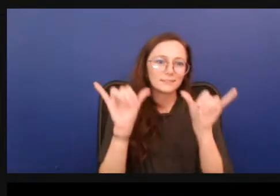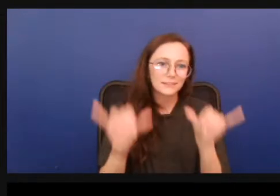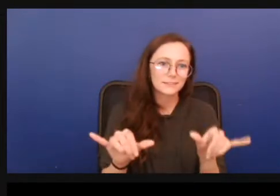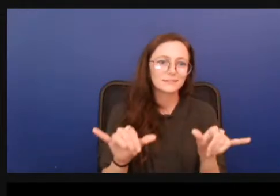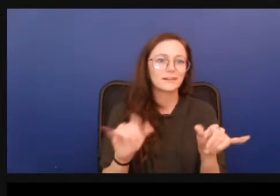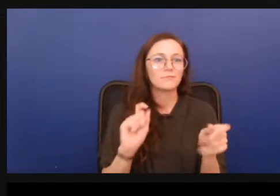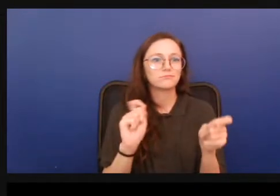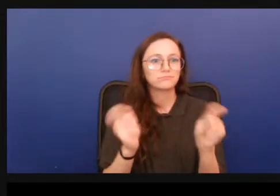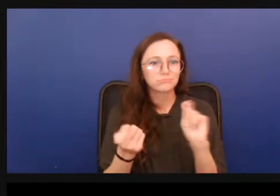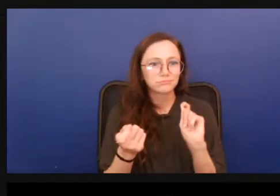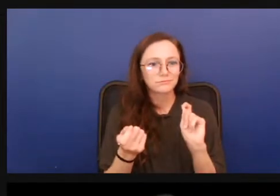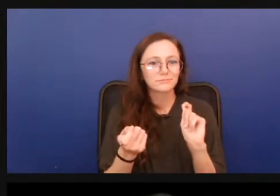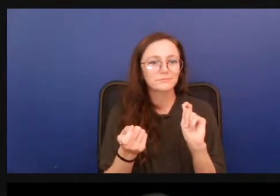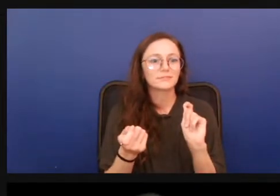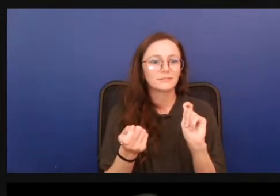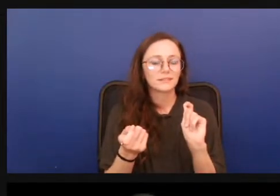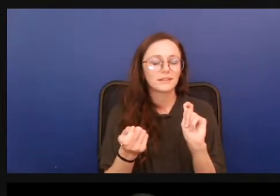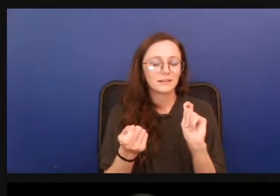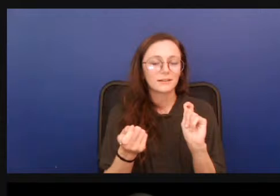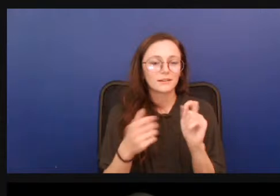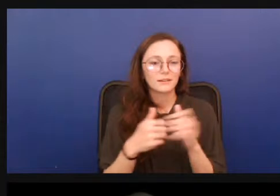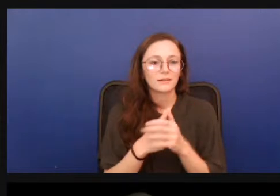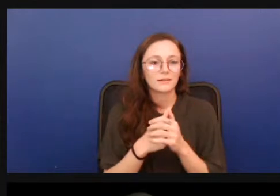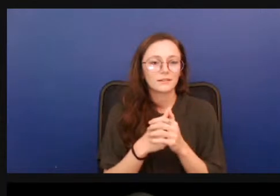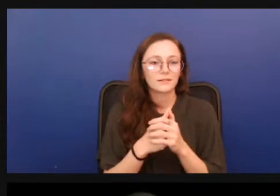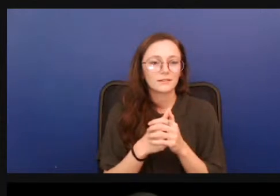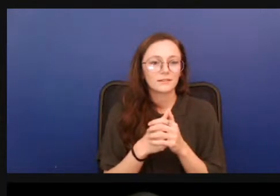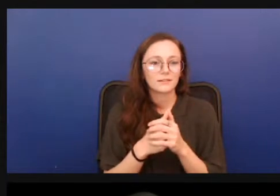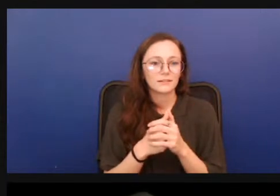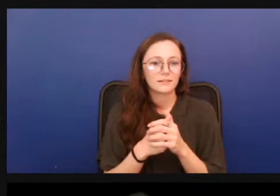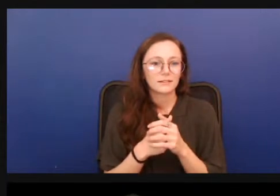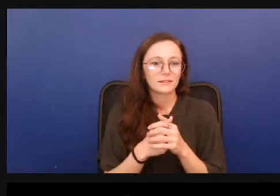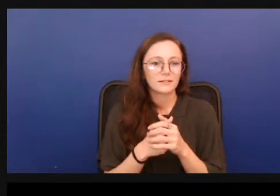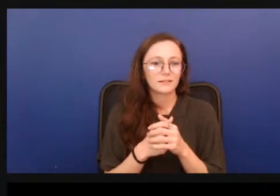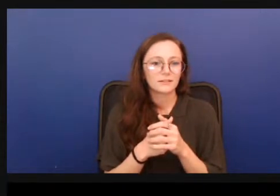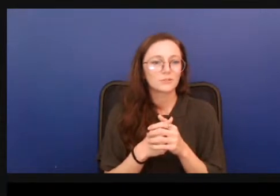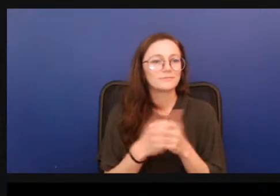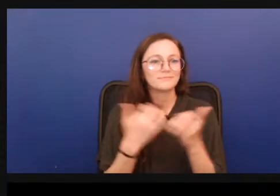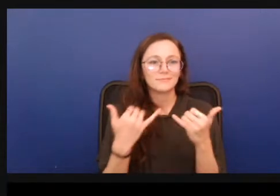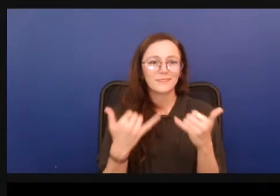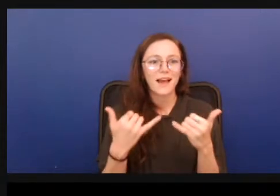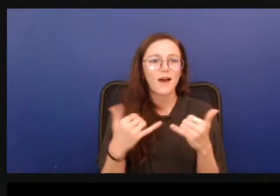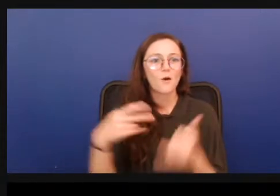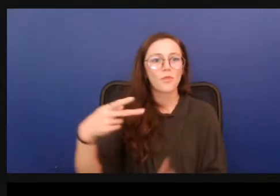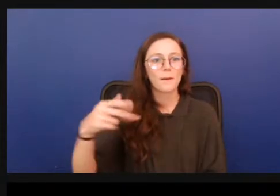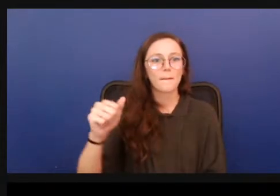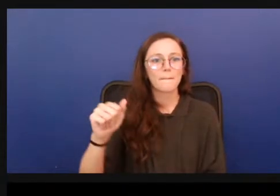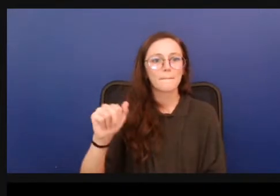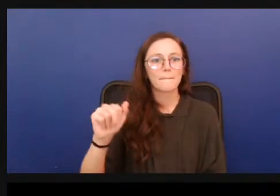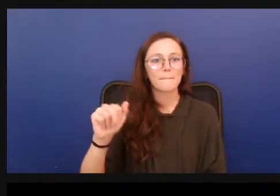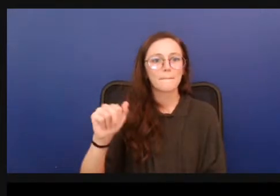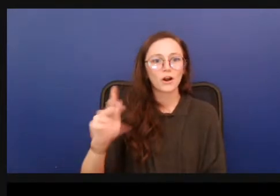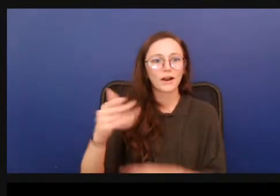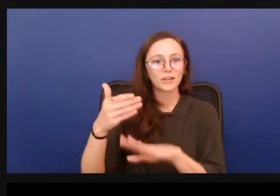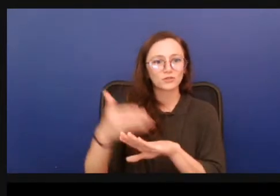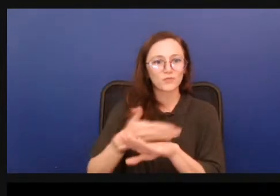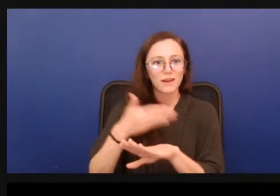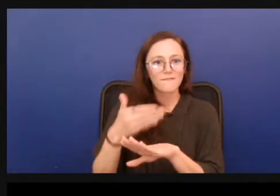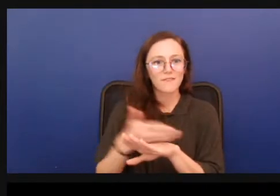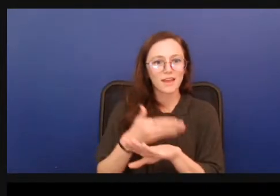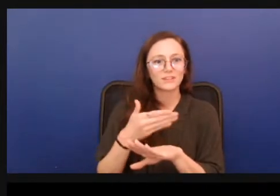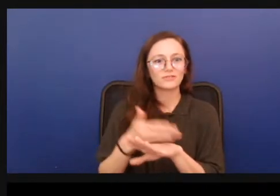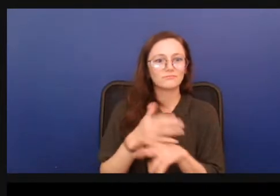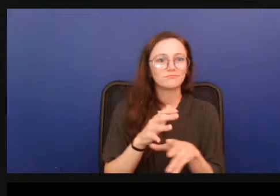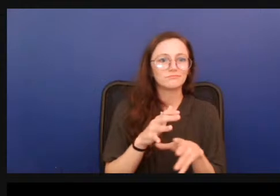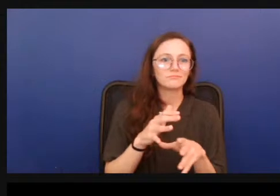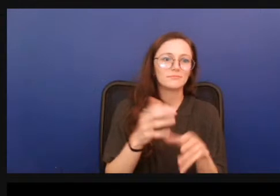that's being now renovated by the park, demolished and renovated. And